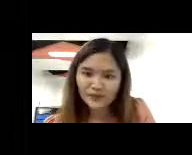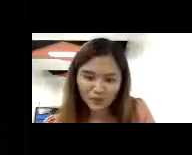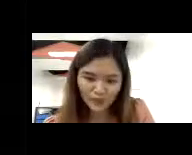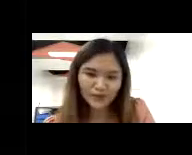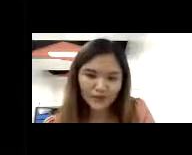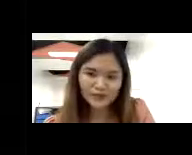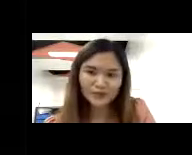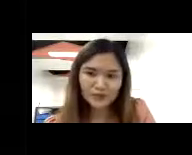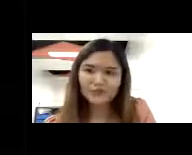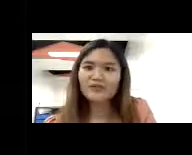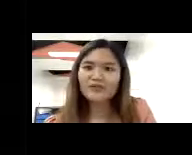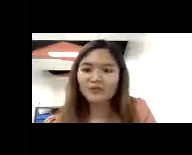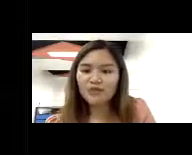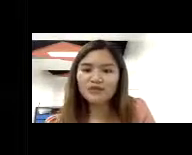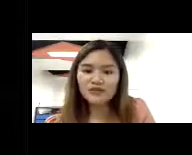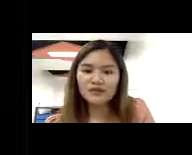the code